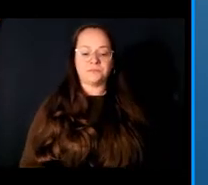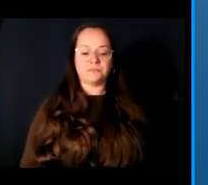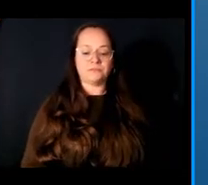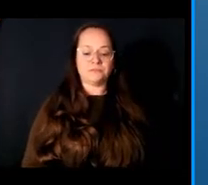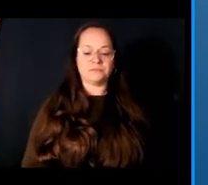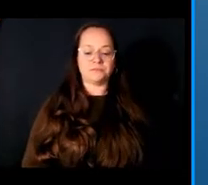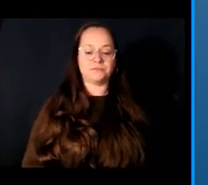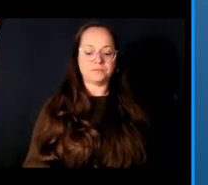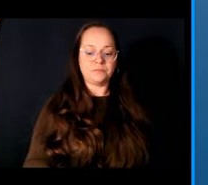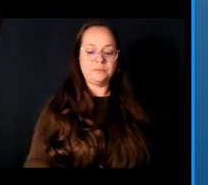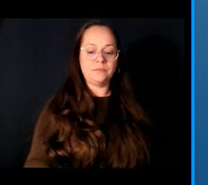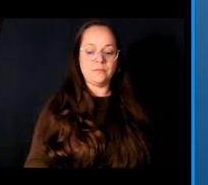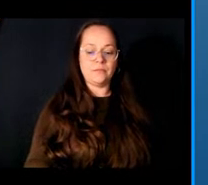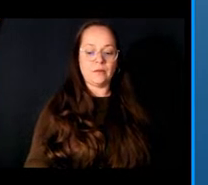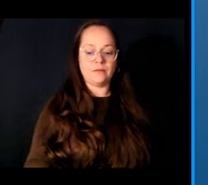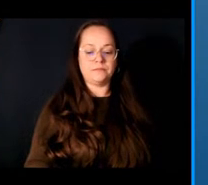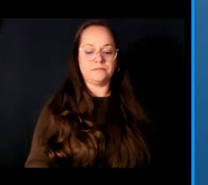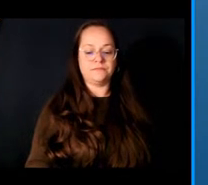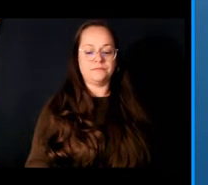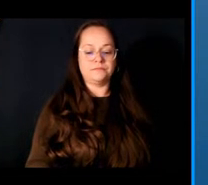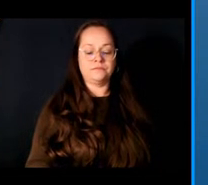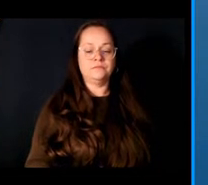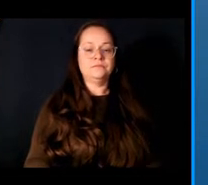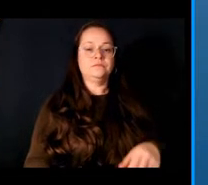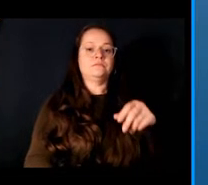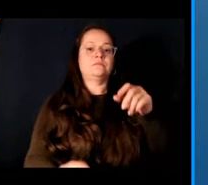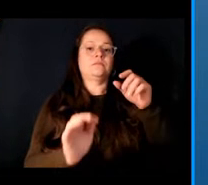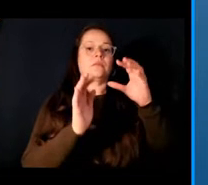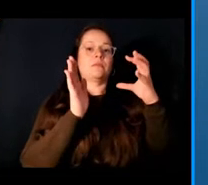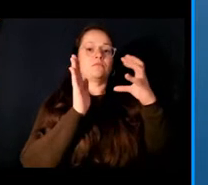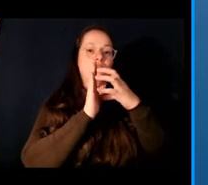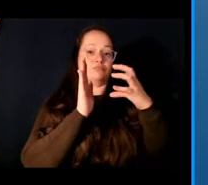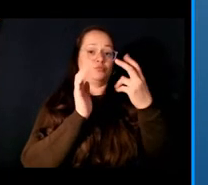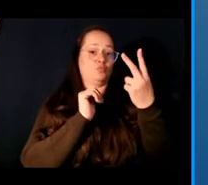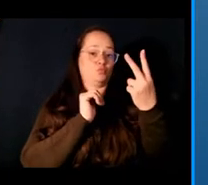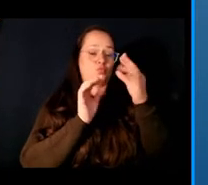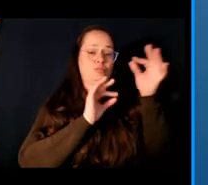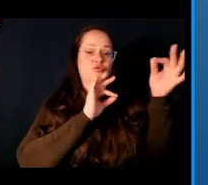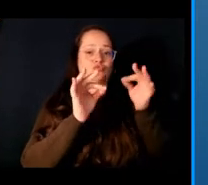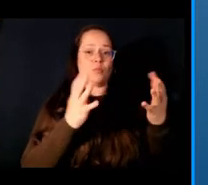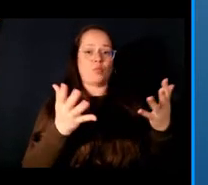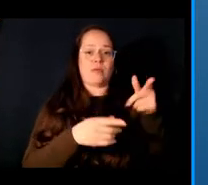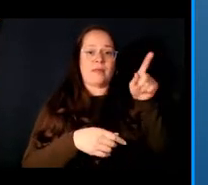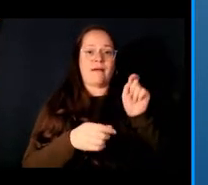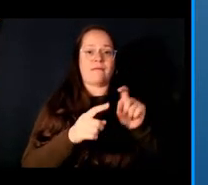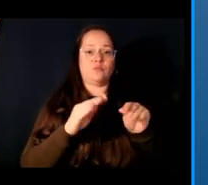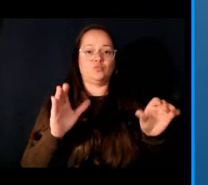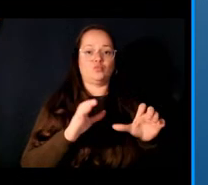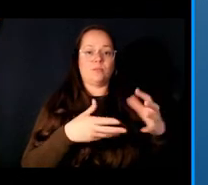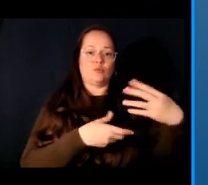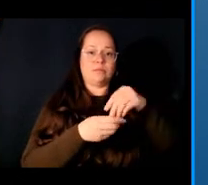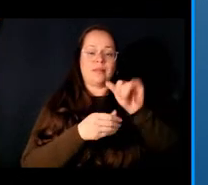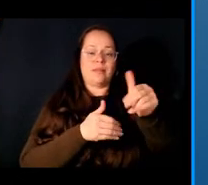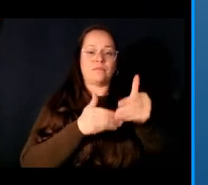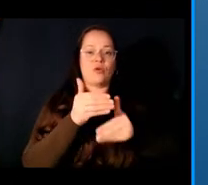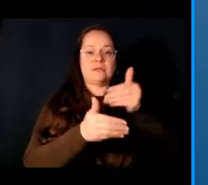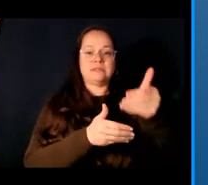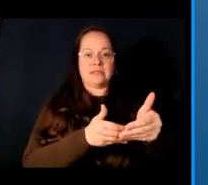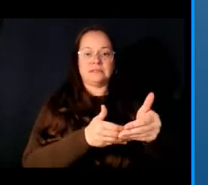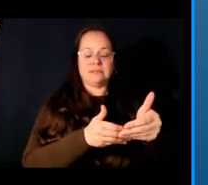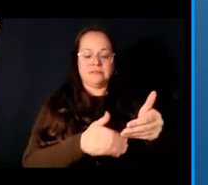section 2 describes what presidential candidates must do to participate in the state's process